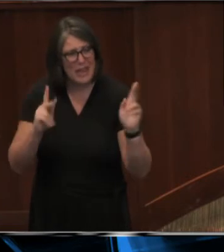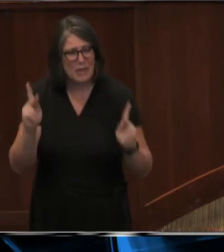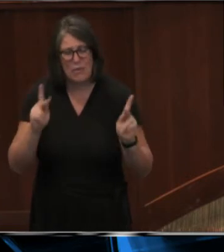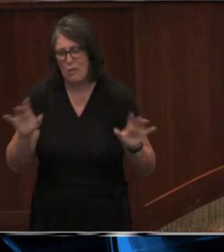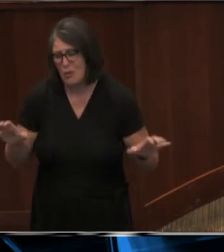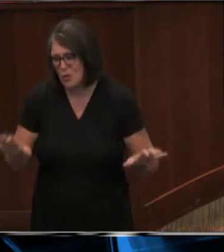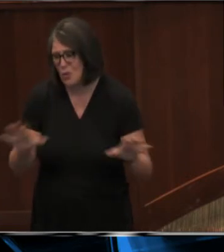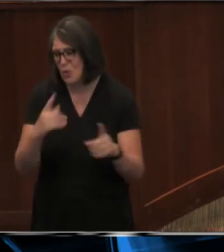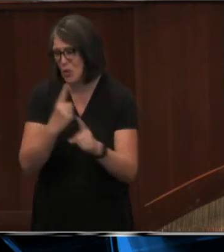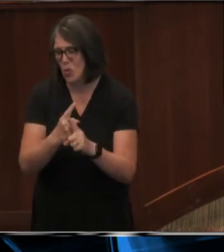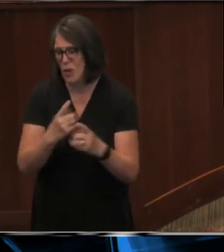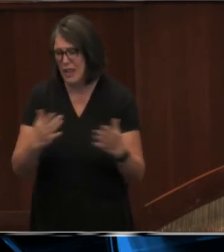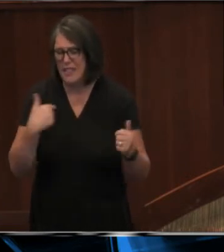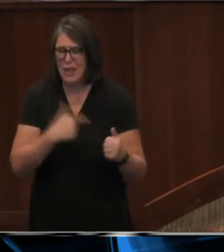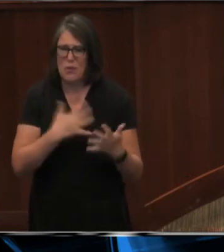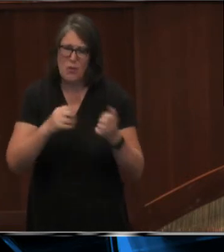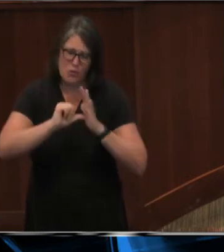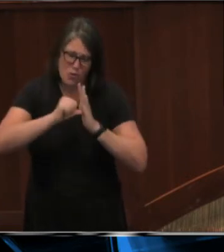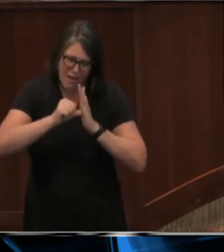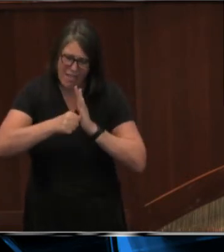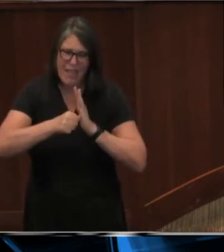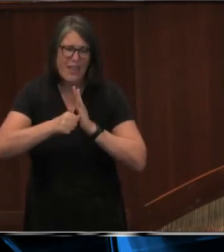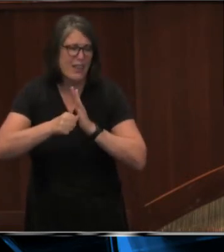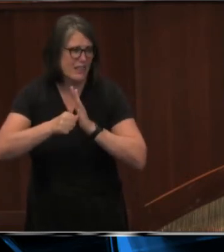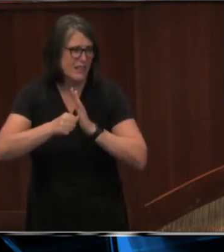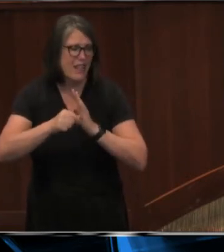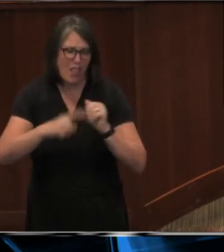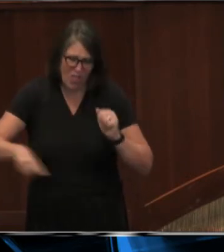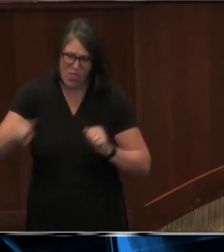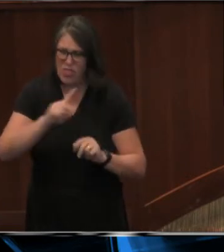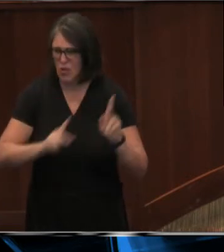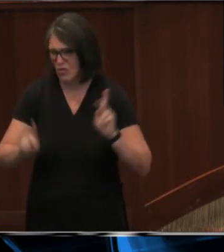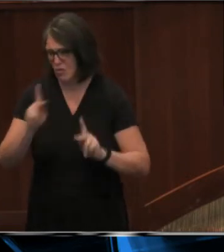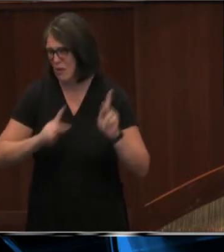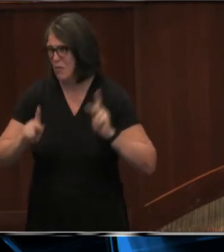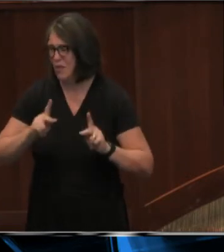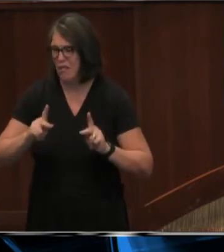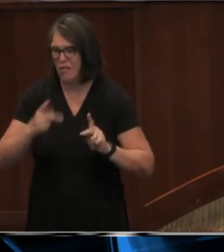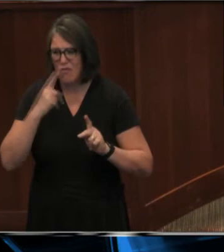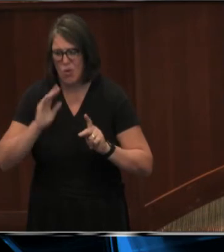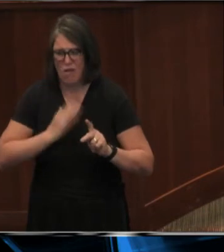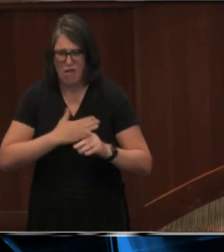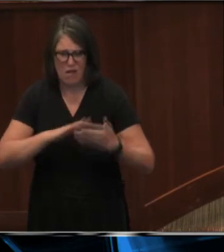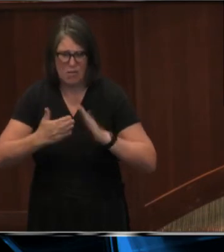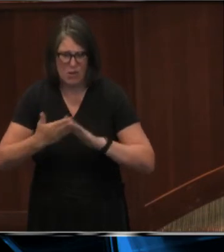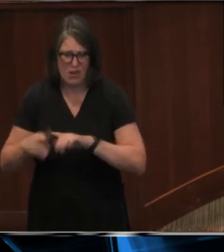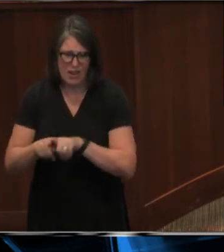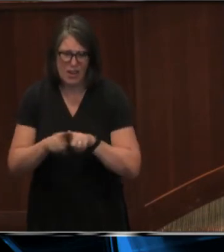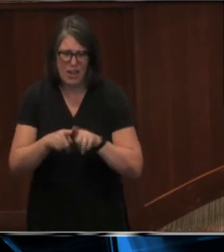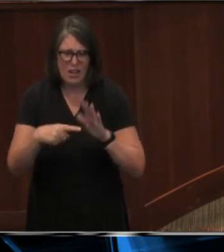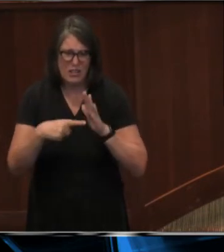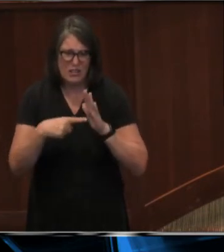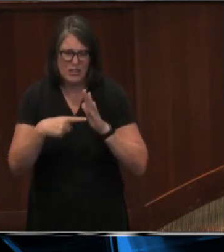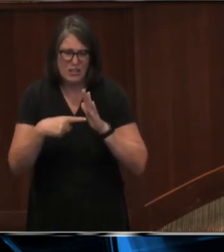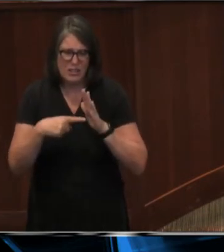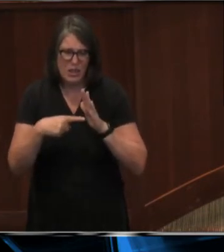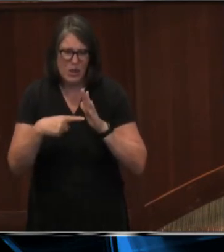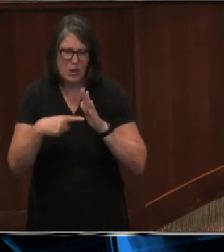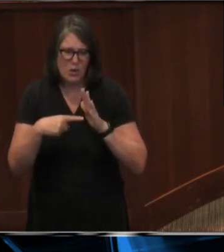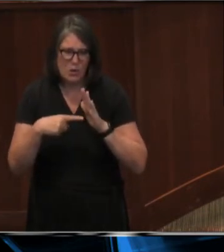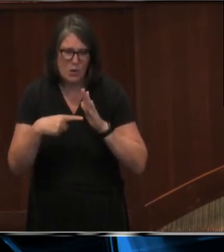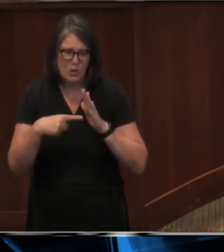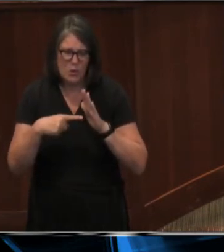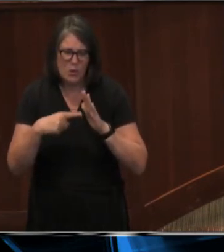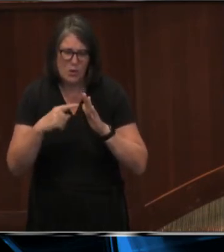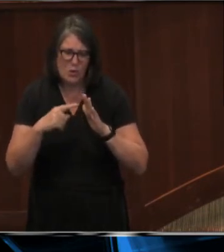the right thing, and I really do want to highlight those folks in our community, and then also give some of those some grace as it relates